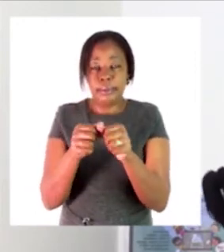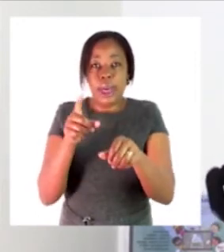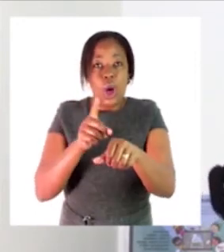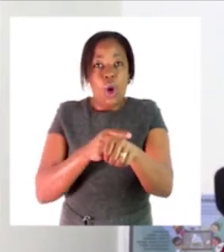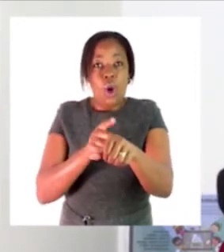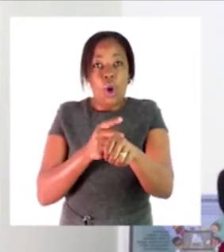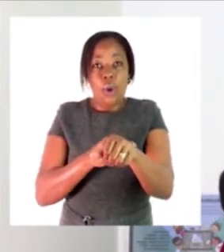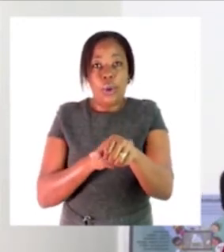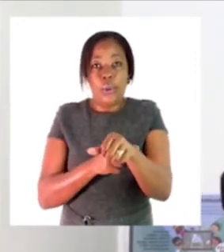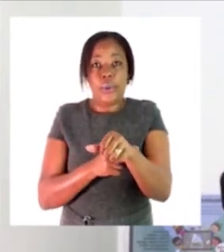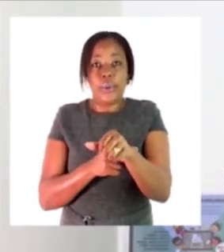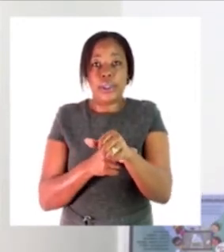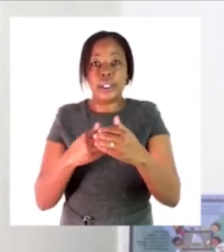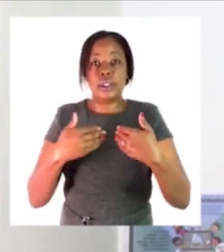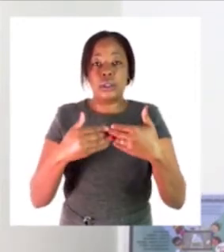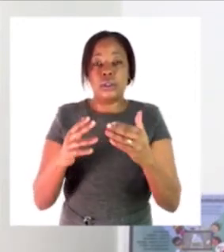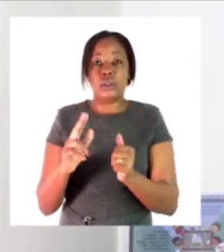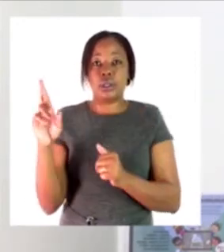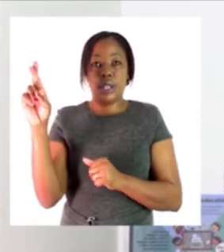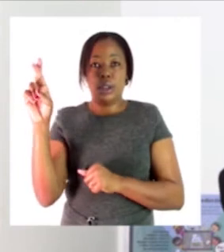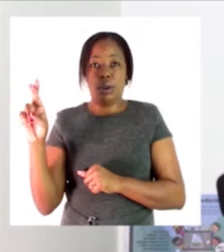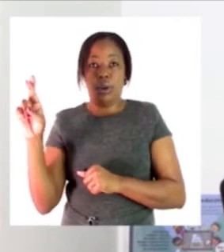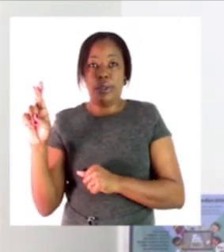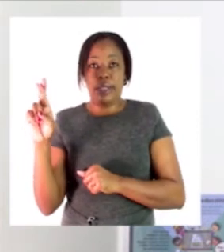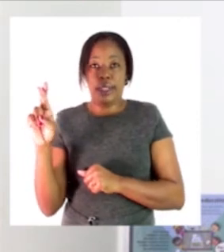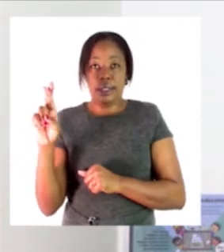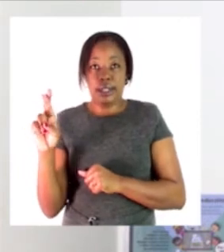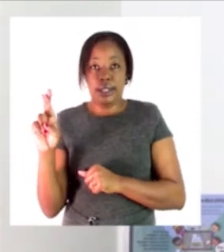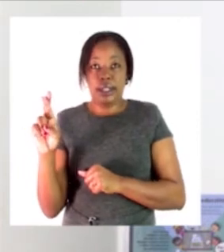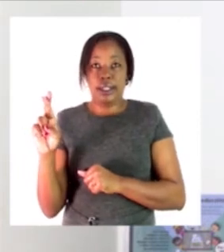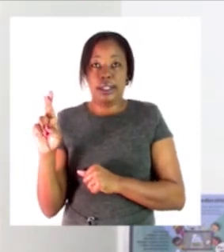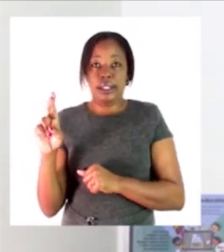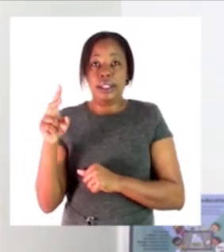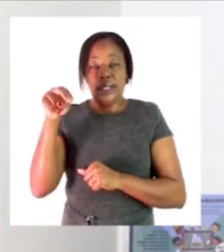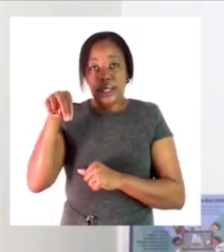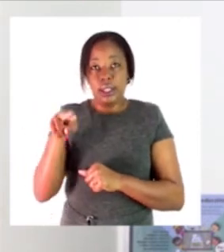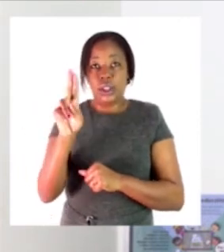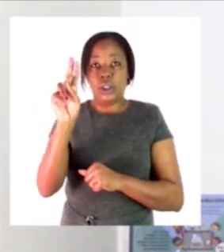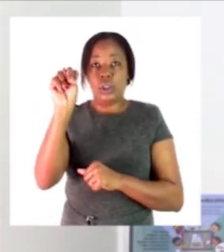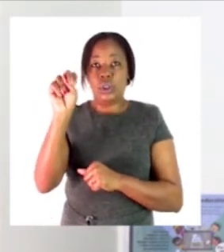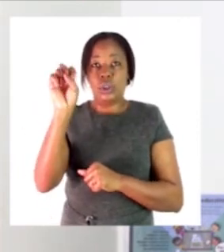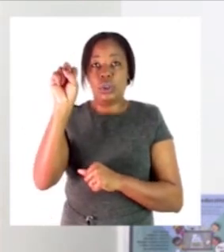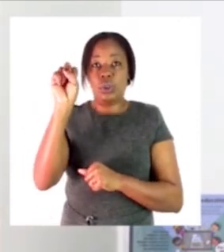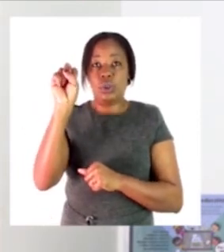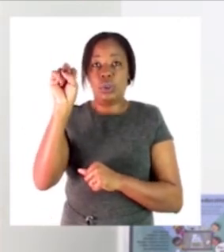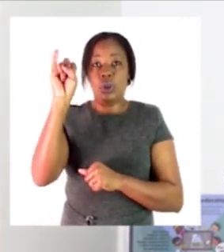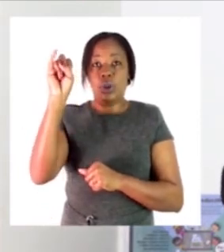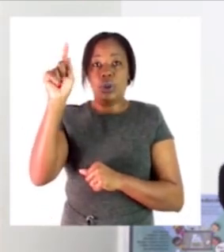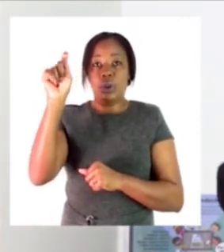our right side remember the place values these are the units and those are the tens